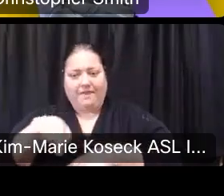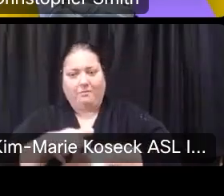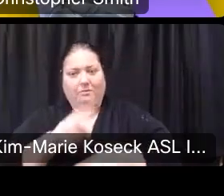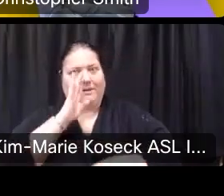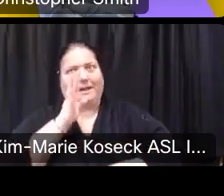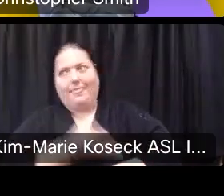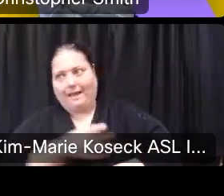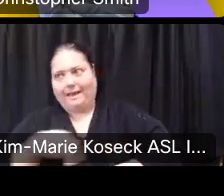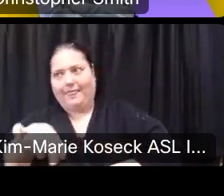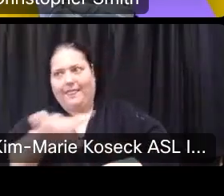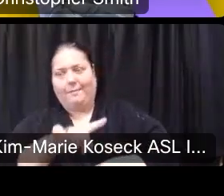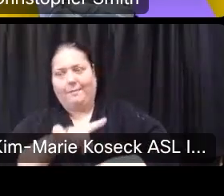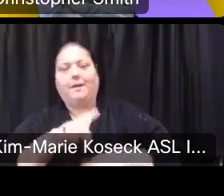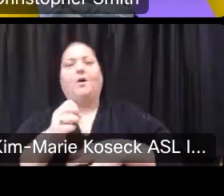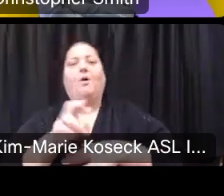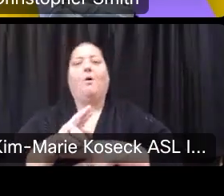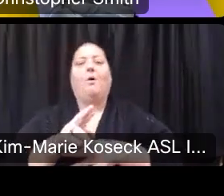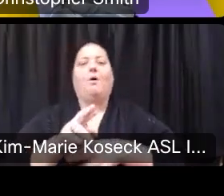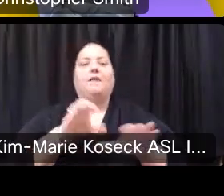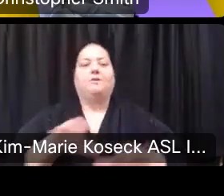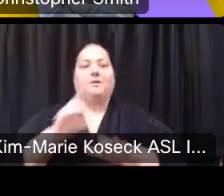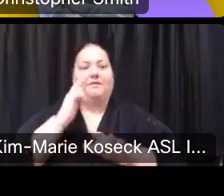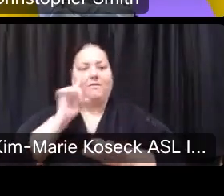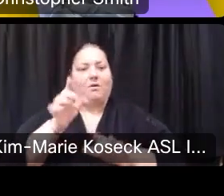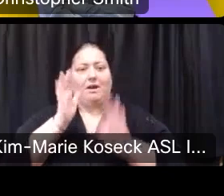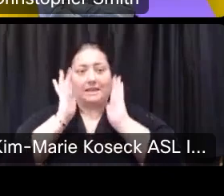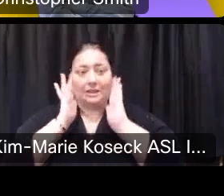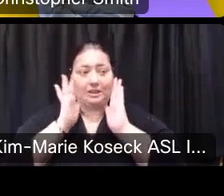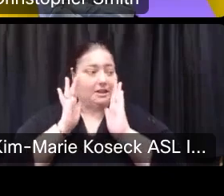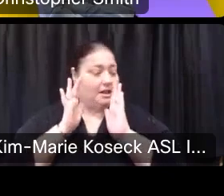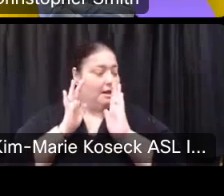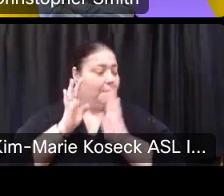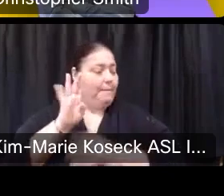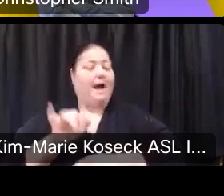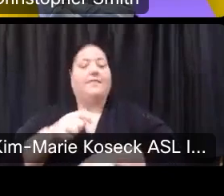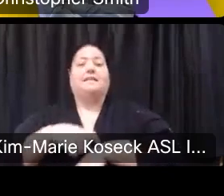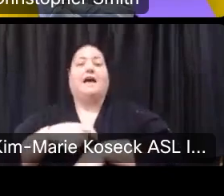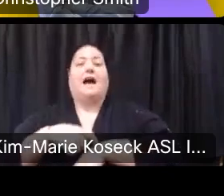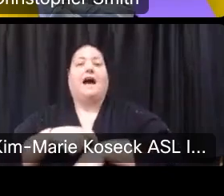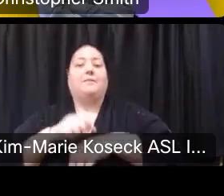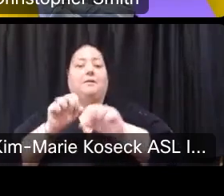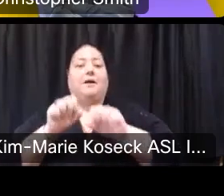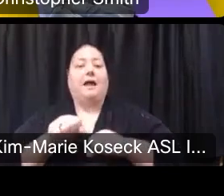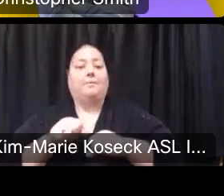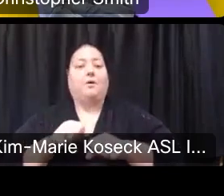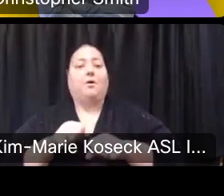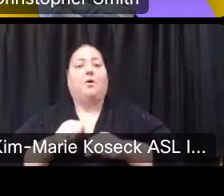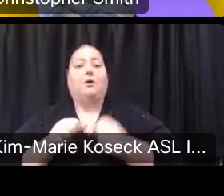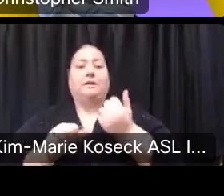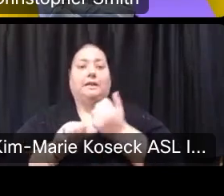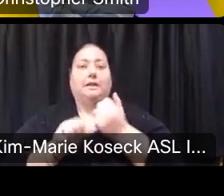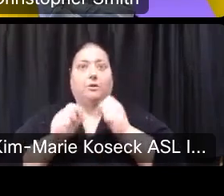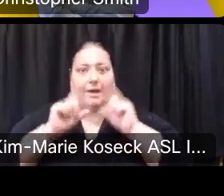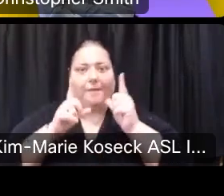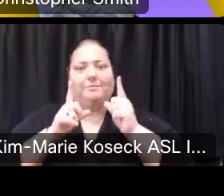or they were just saying that, or they were doing that for attention. But by the time they were trying to aid this person or wake the kid up, it was